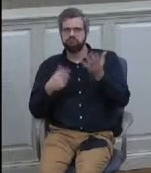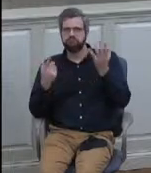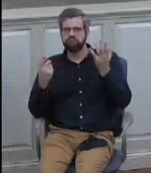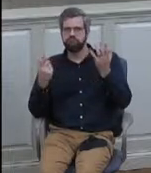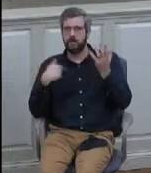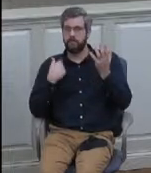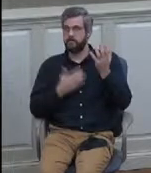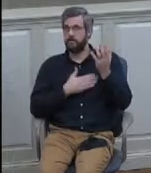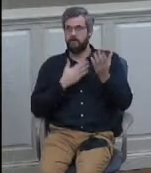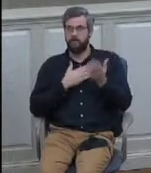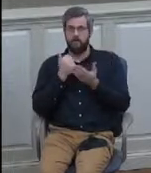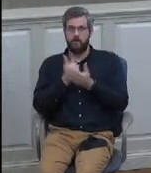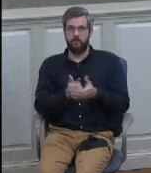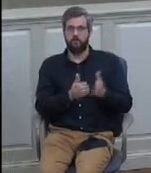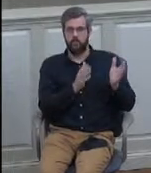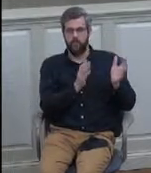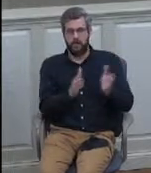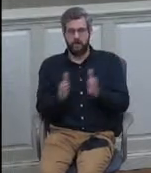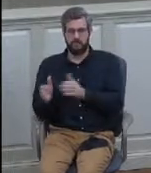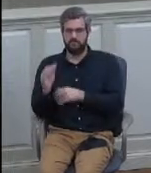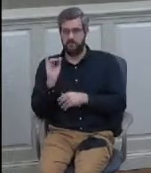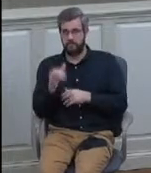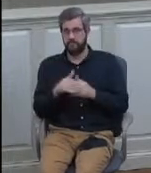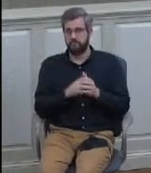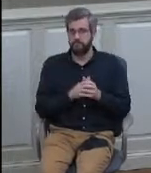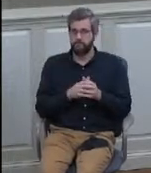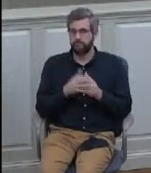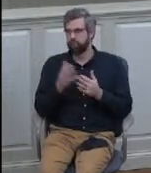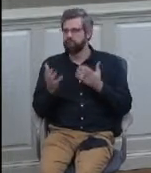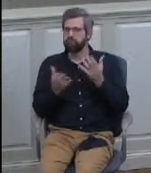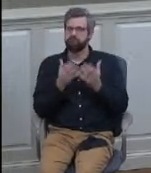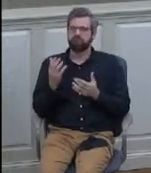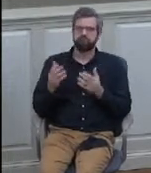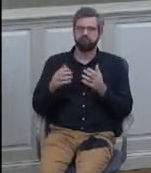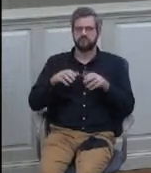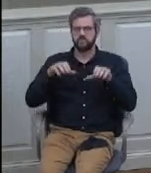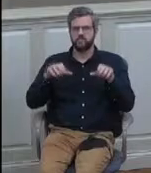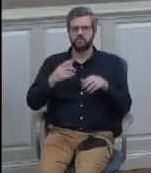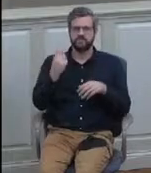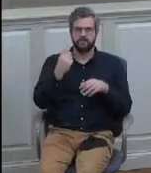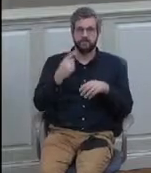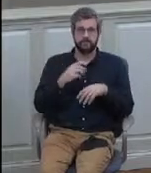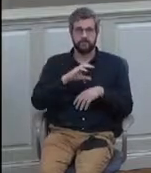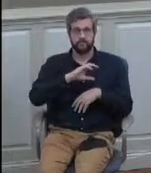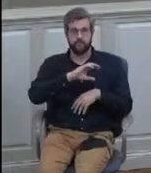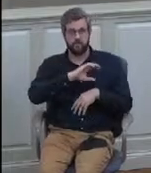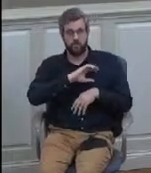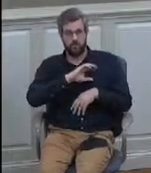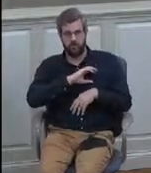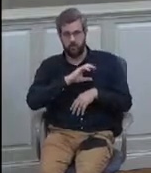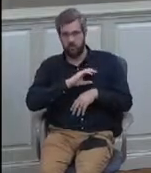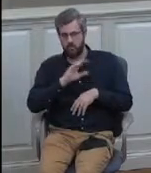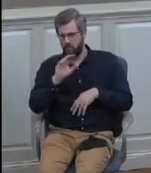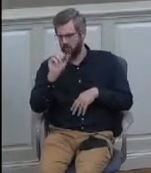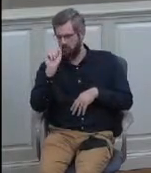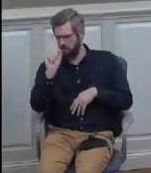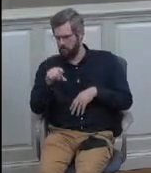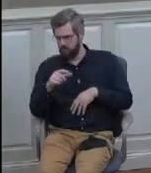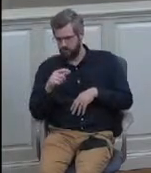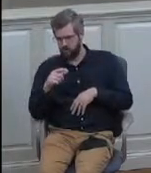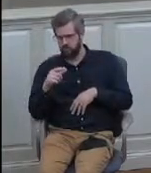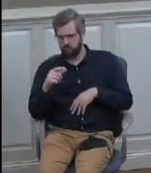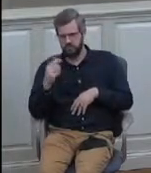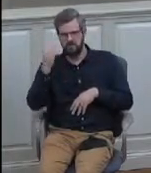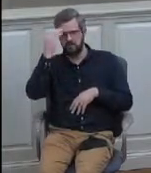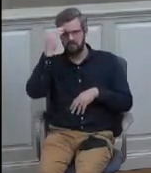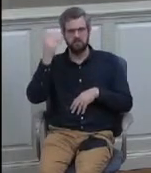I'd be happy to help you organize something like that. I don't know, we just have to do some things like that. Mr. Walters, when you did this, I know it